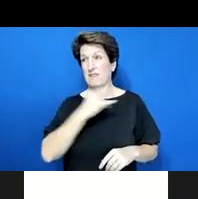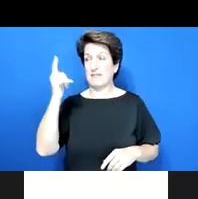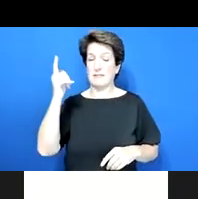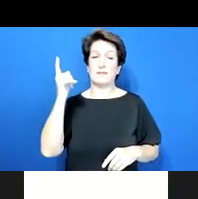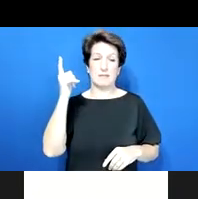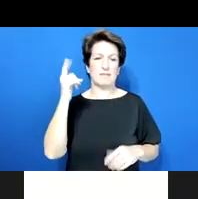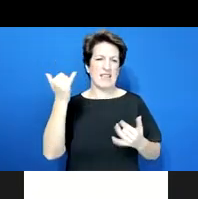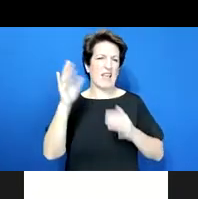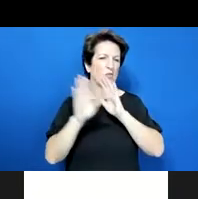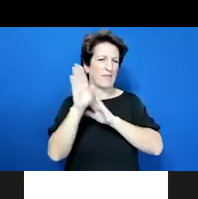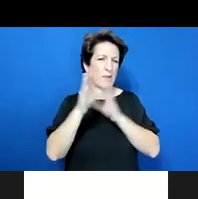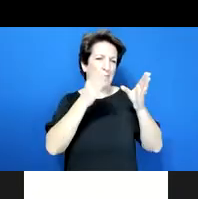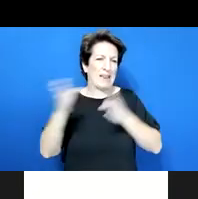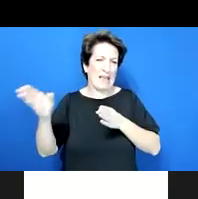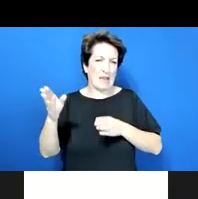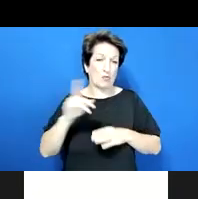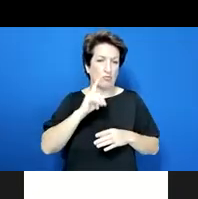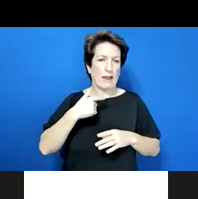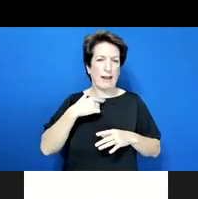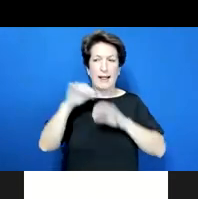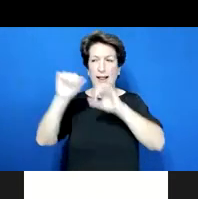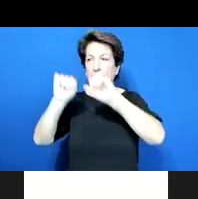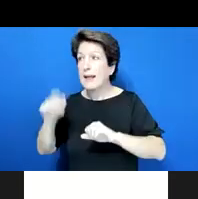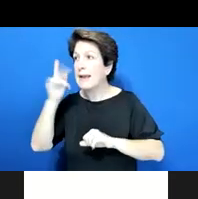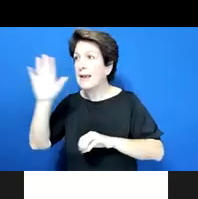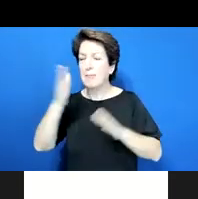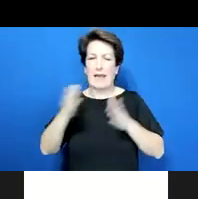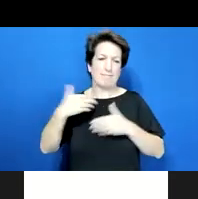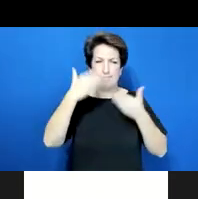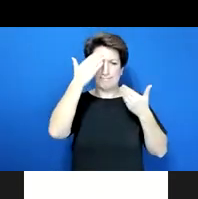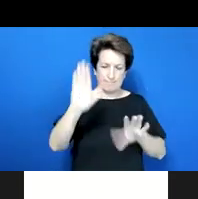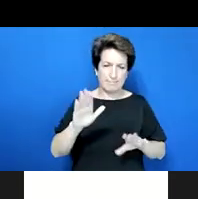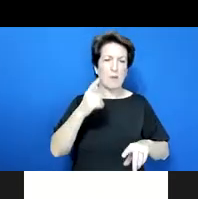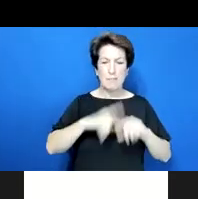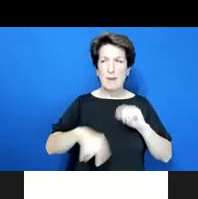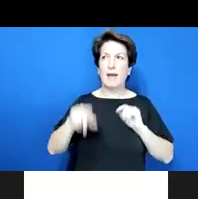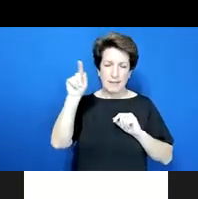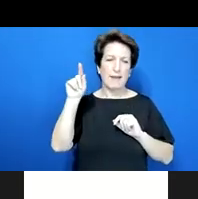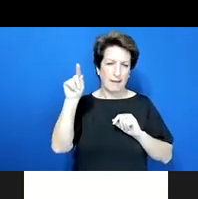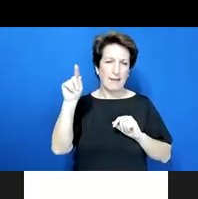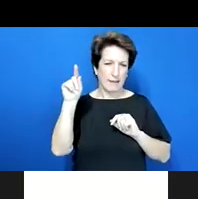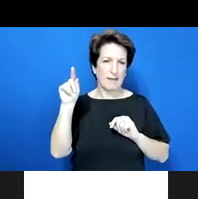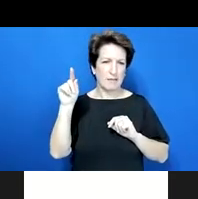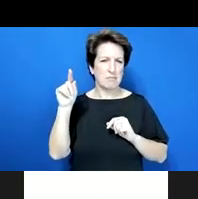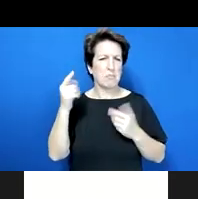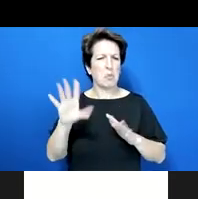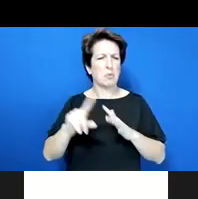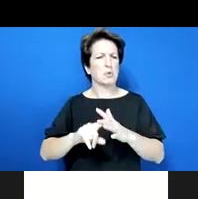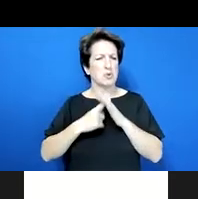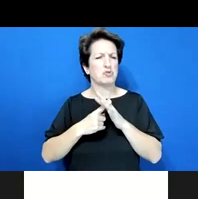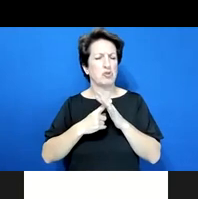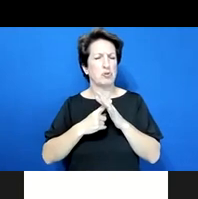I'm not let in on and I'm sure they have already implemented and rolling out that